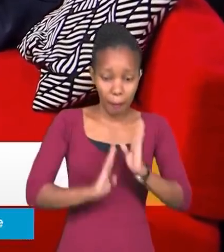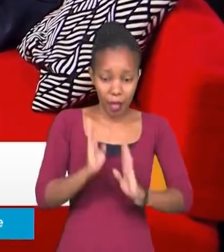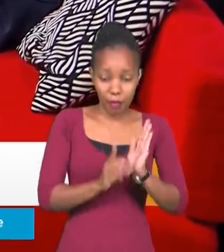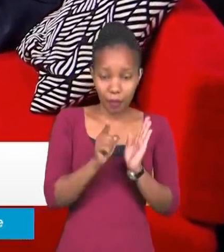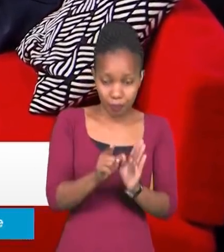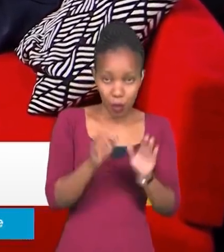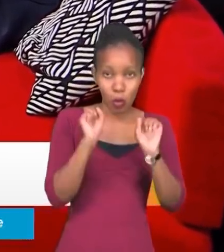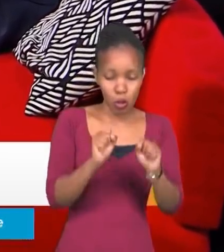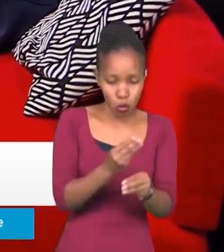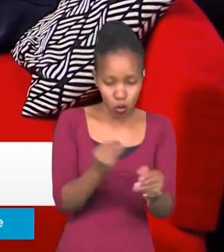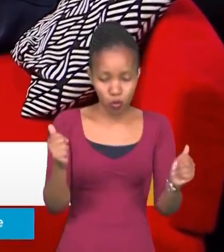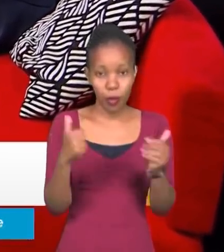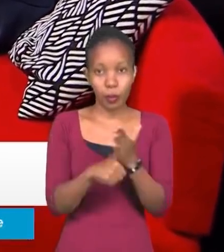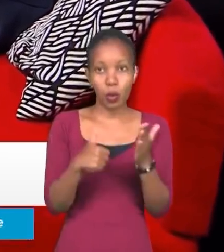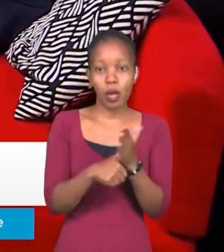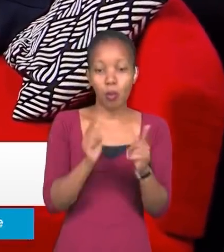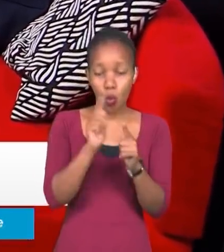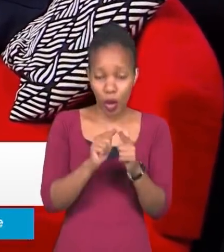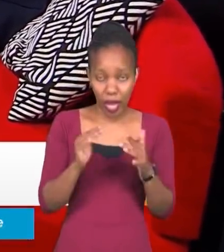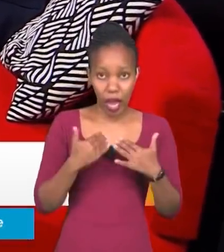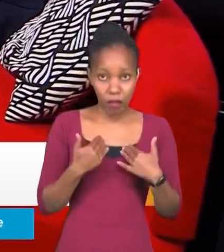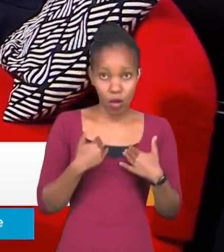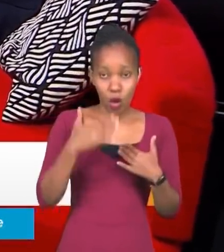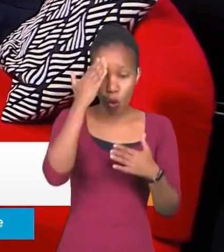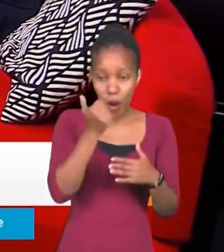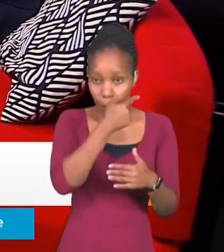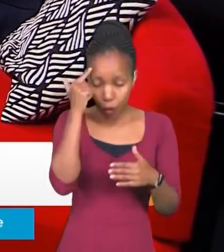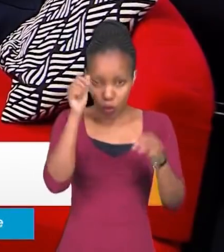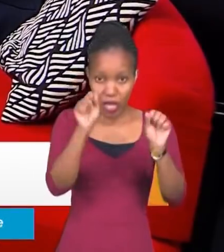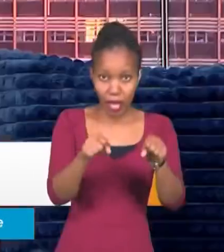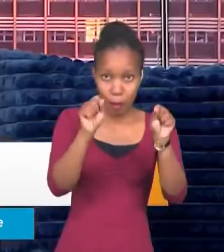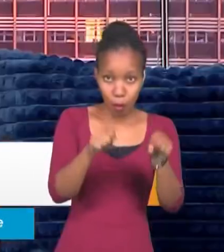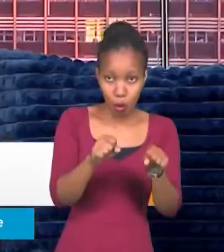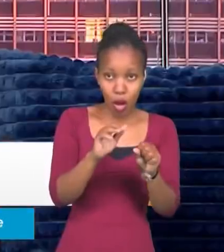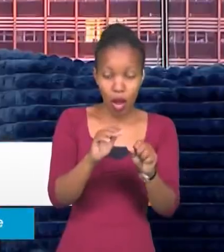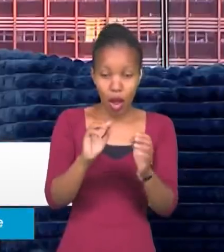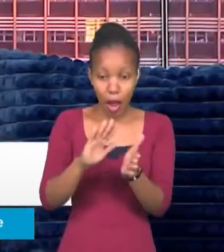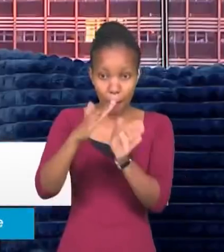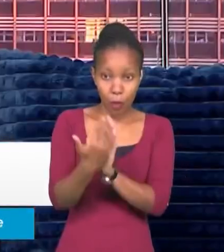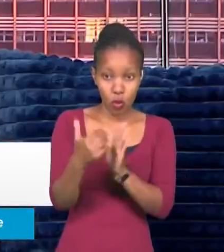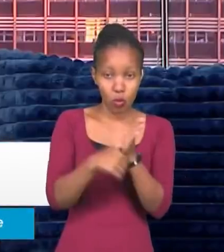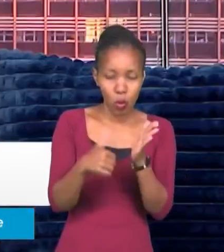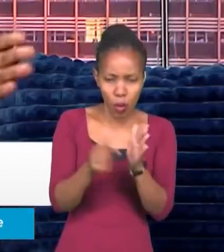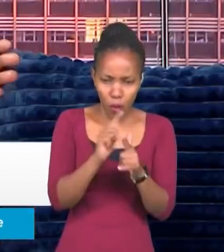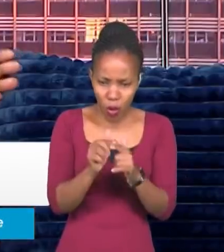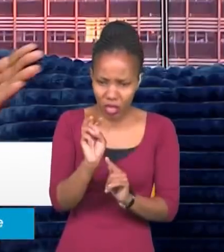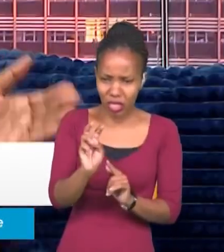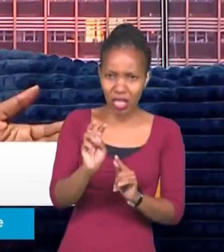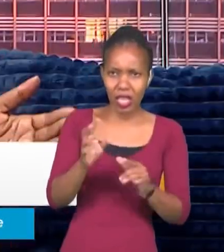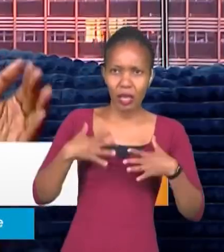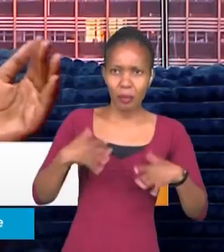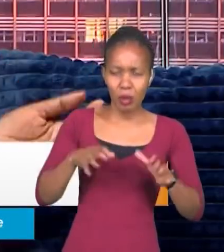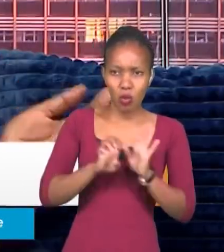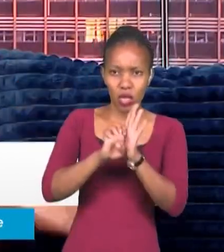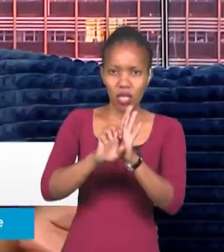tackle problems as they come because they have... they're able to actually just approach it because when you look at people like